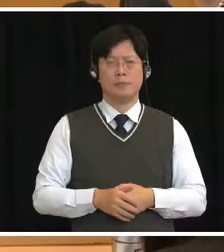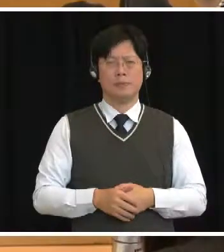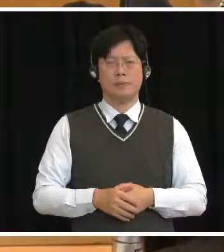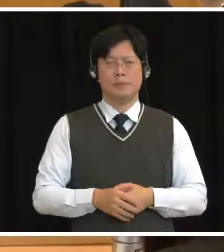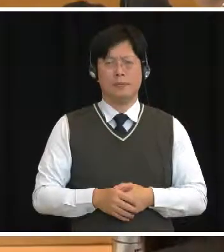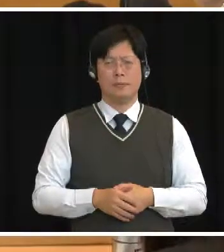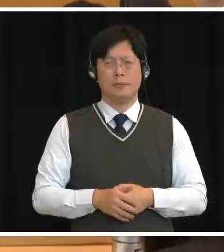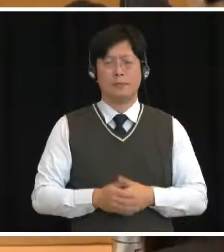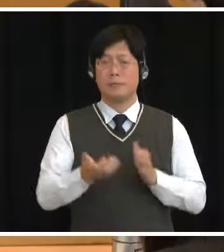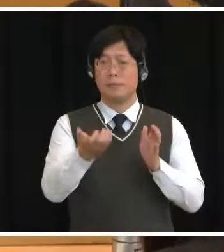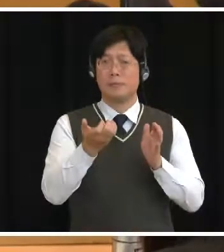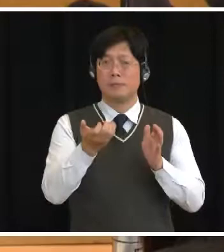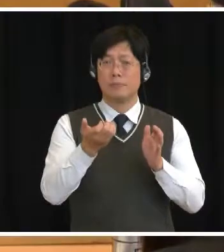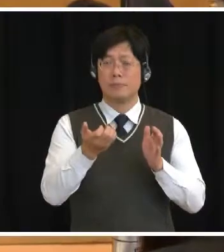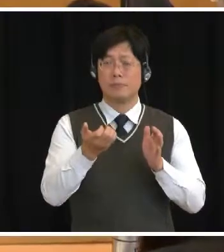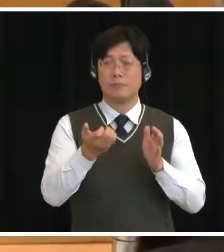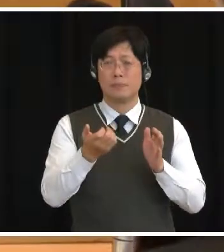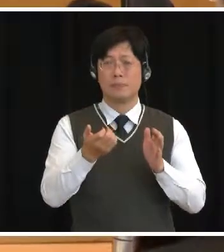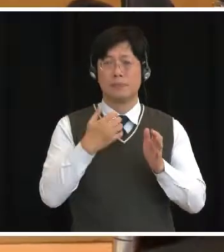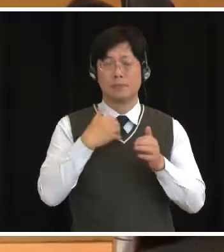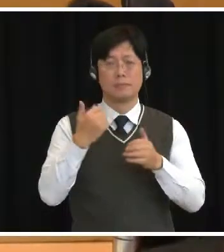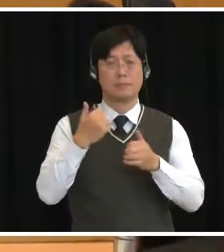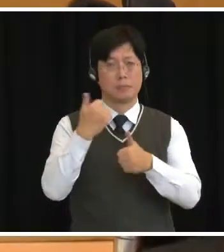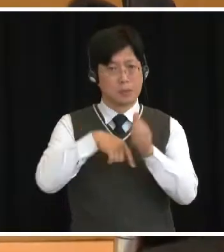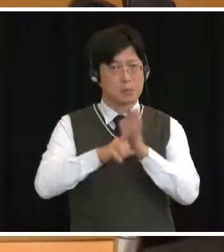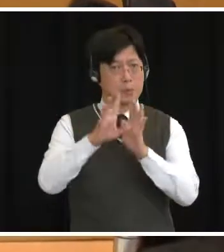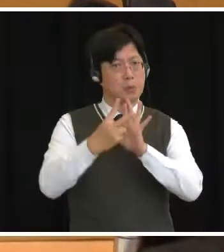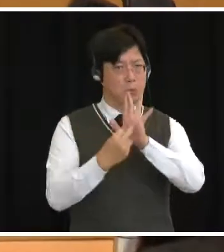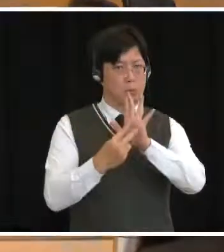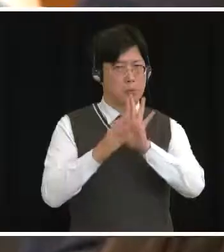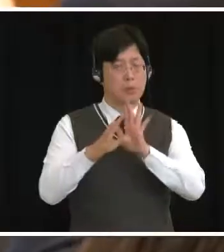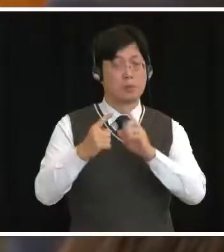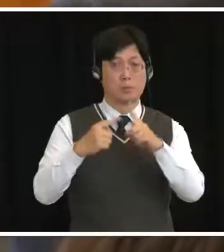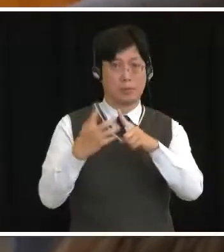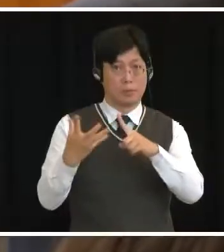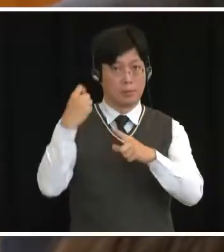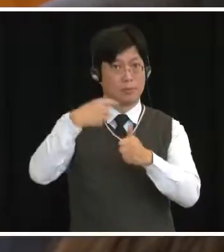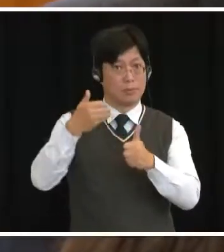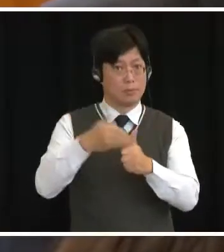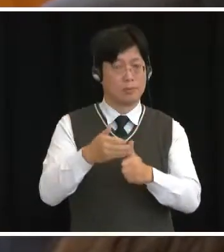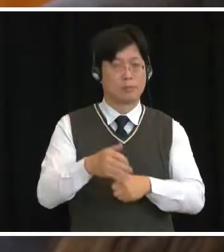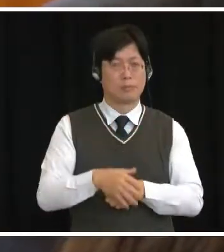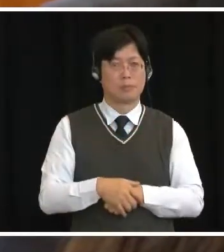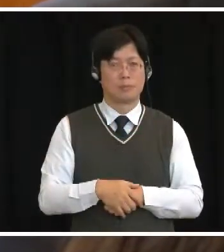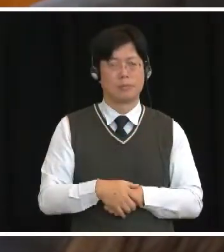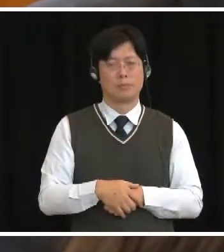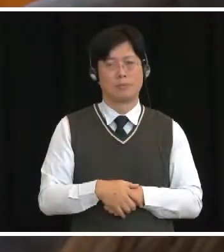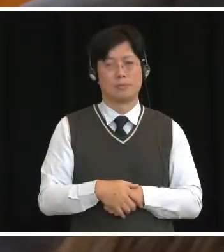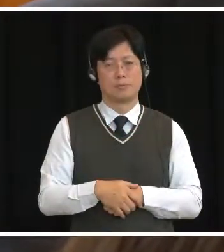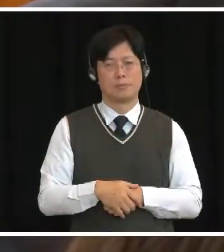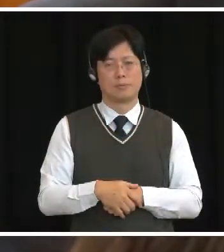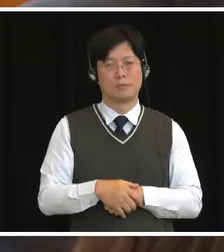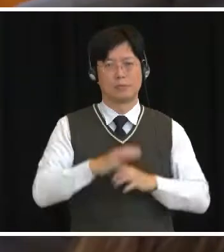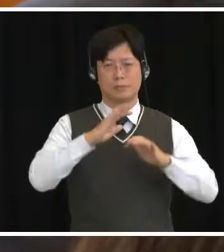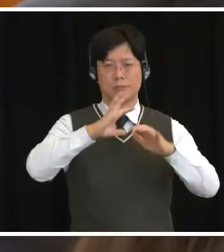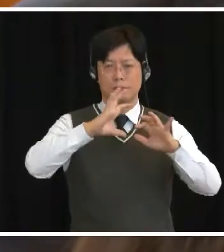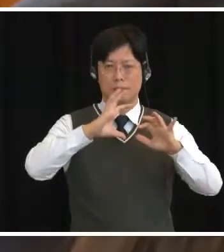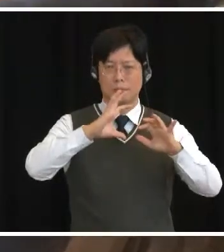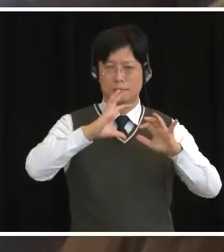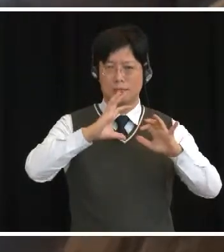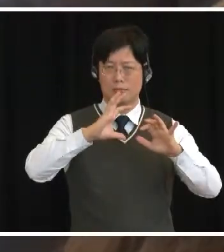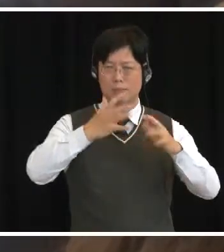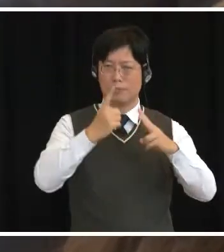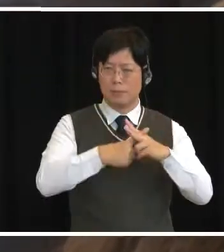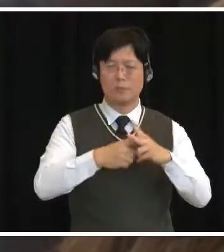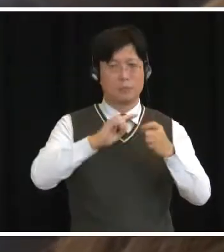I speak on behalf of the Ministry of Education. I think it's already mentioned that human rights